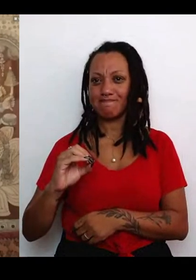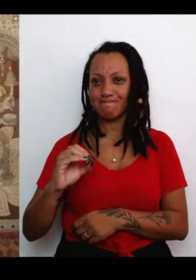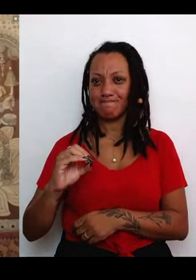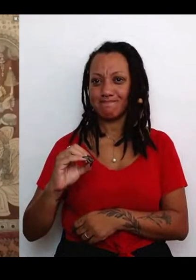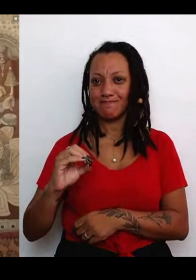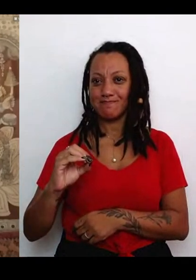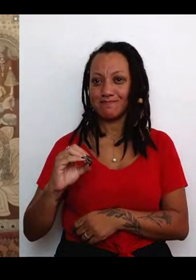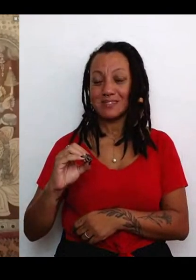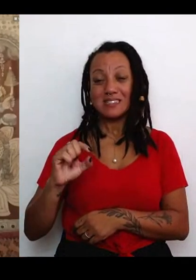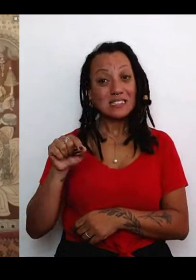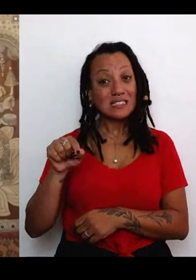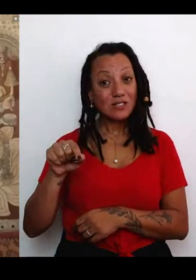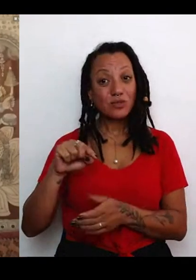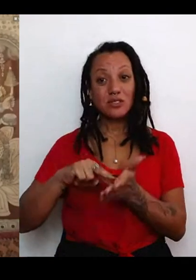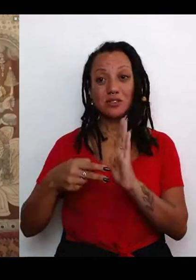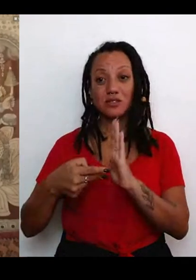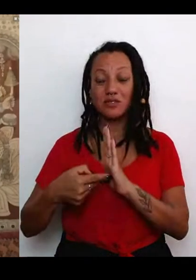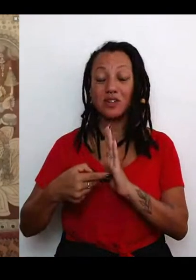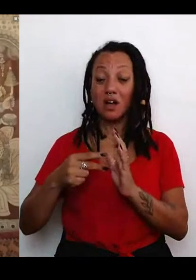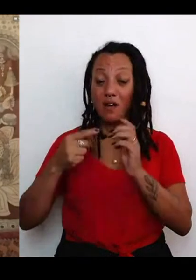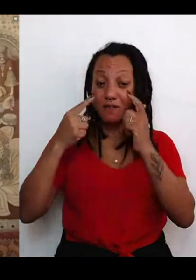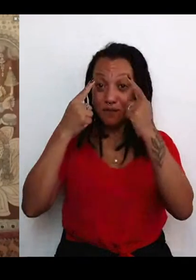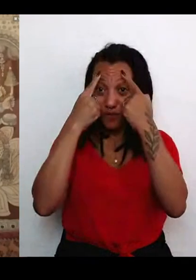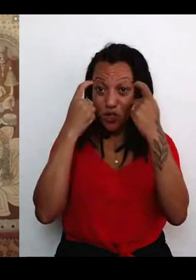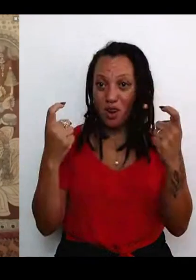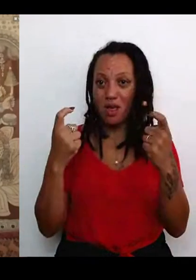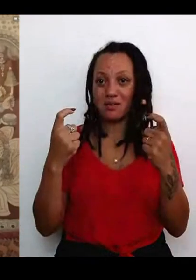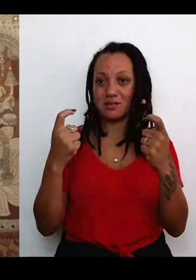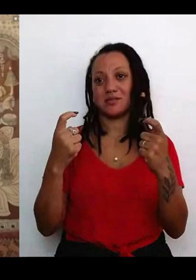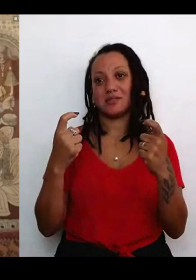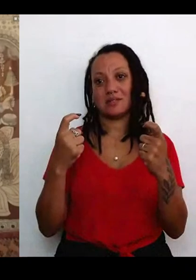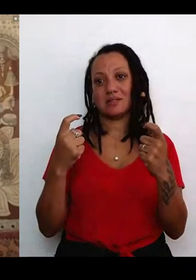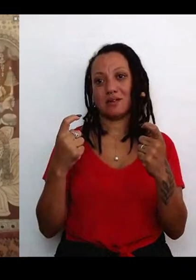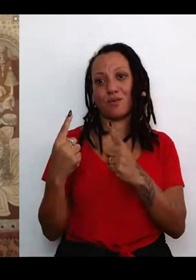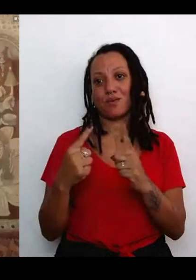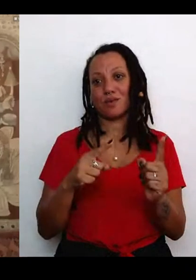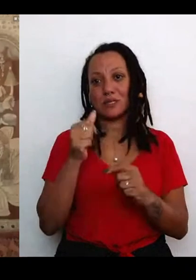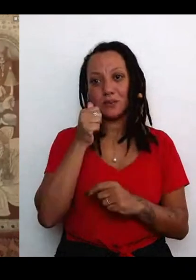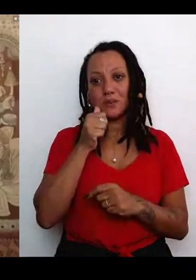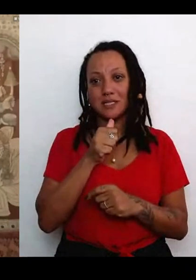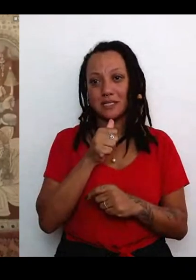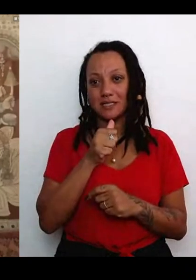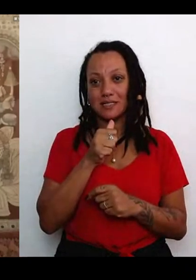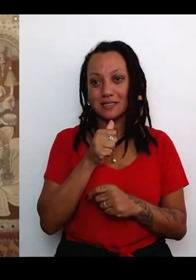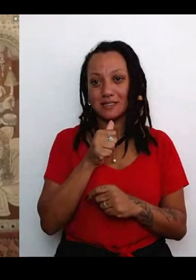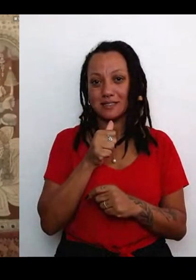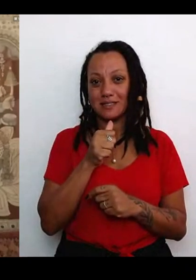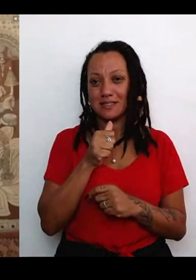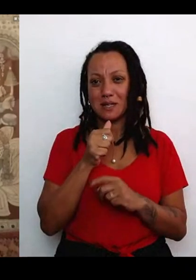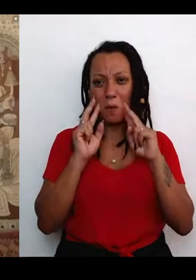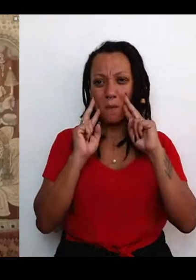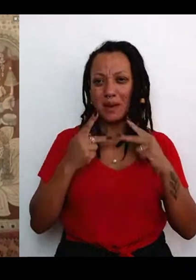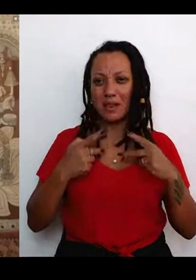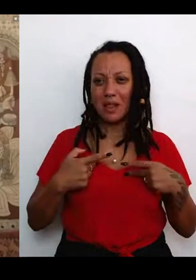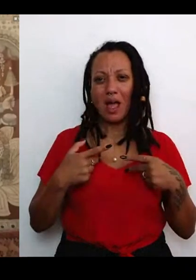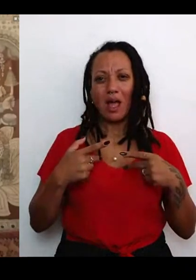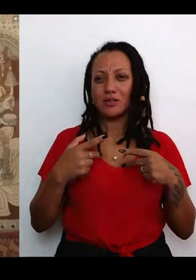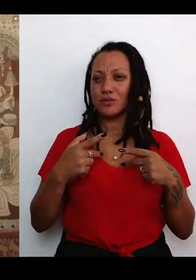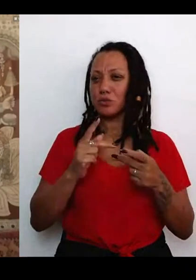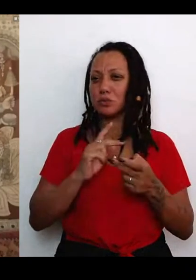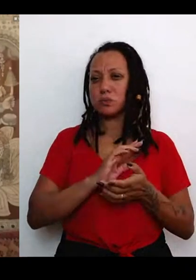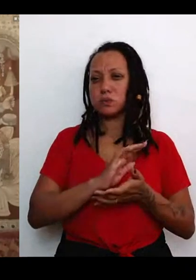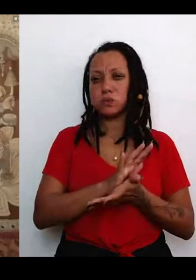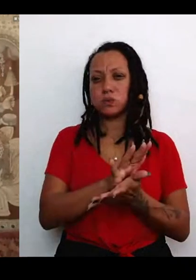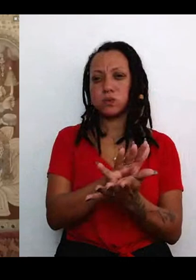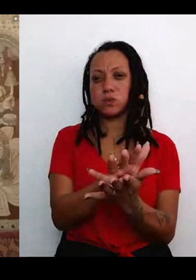all of humanity to bring a million species are threatened to 100 are disappearing every day